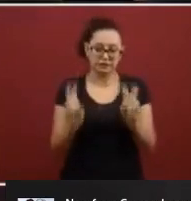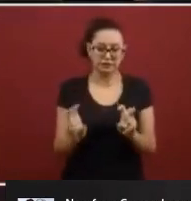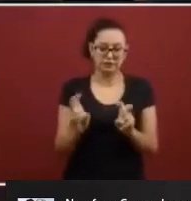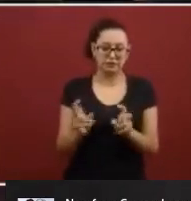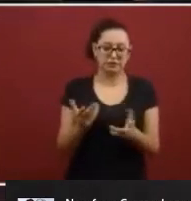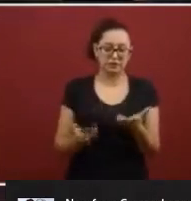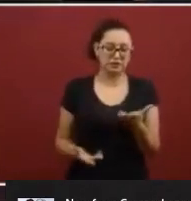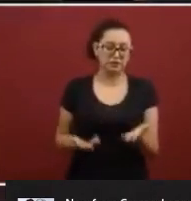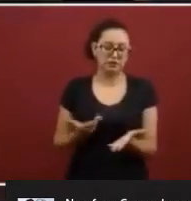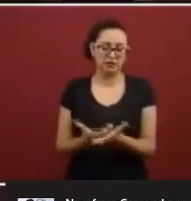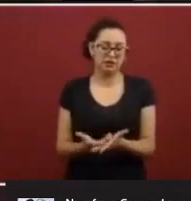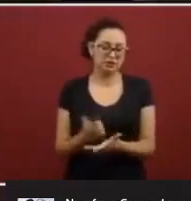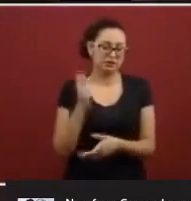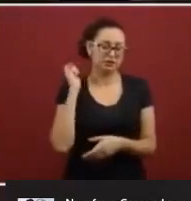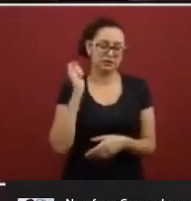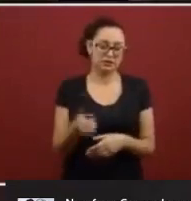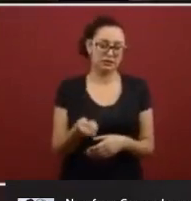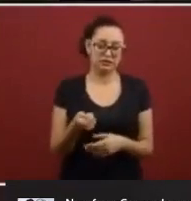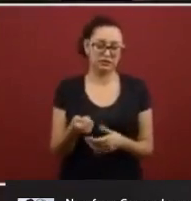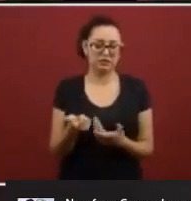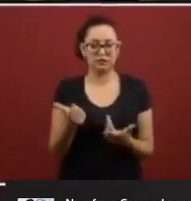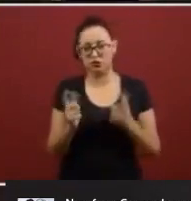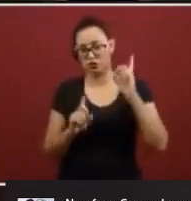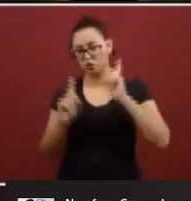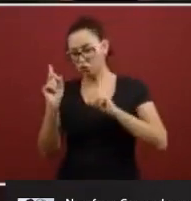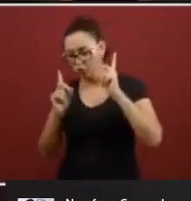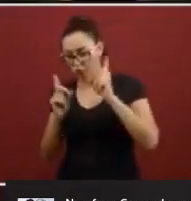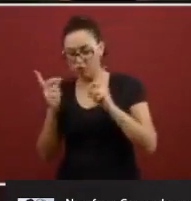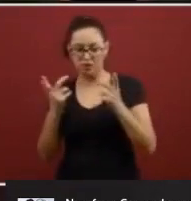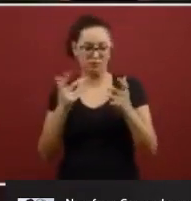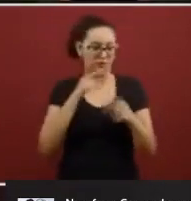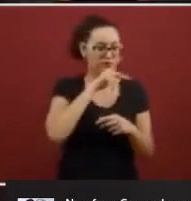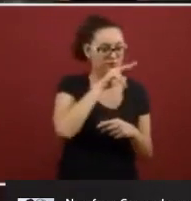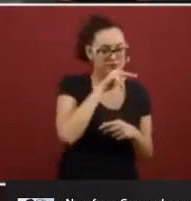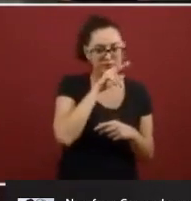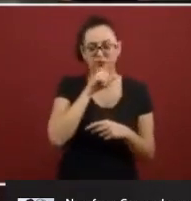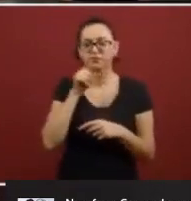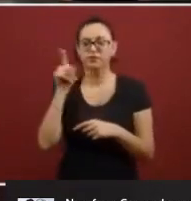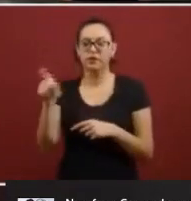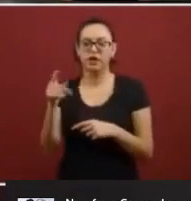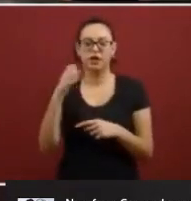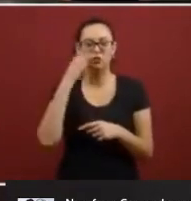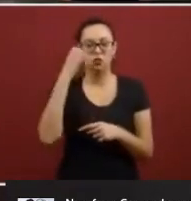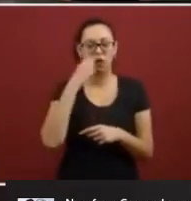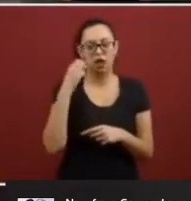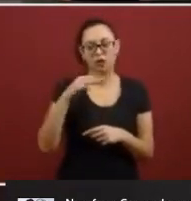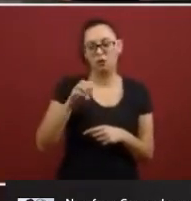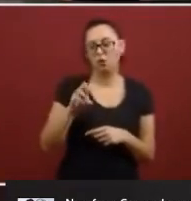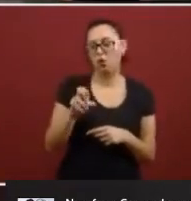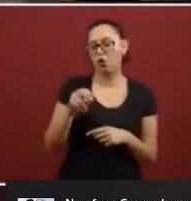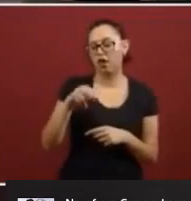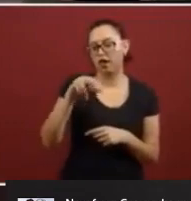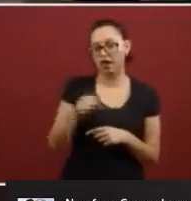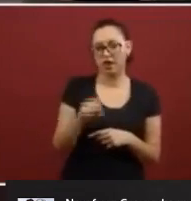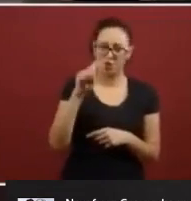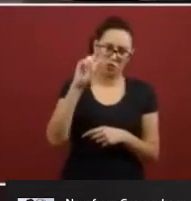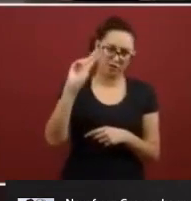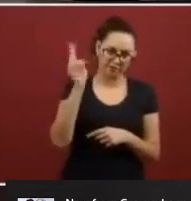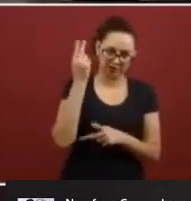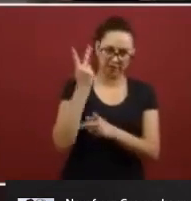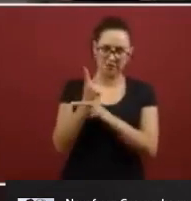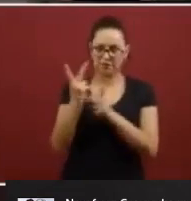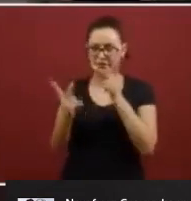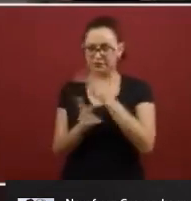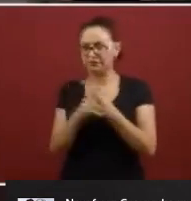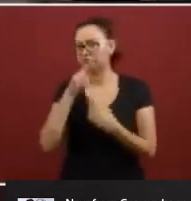planteado, de las cuestiones, las inquietudes de estudiantes de las escuelas de Morena, pues que estaban inquietos, digamos,